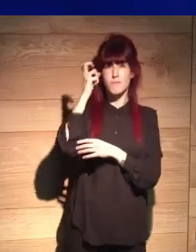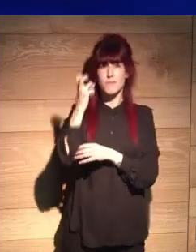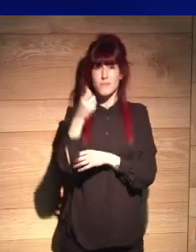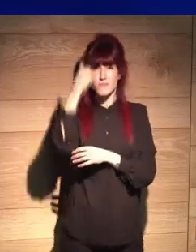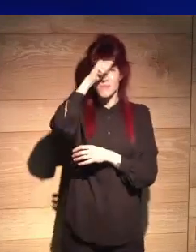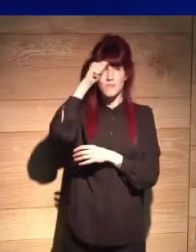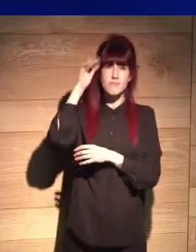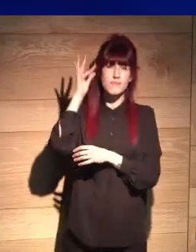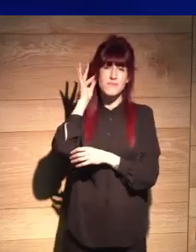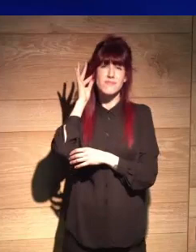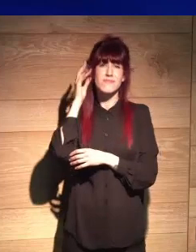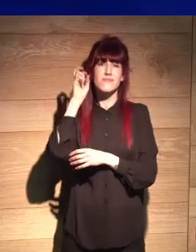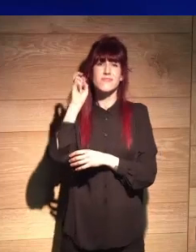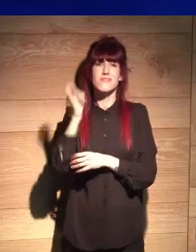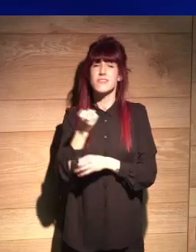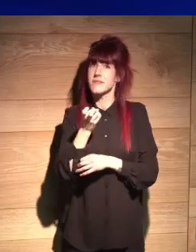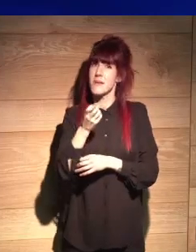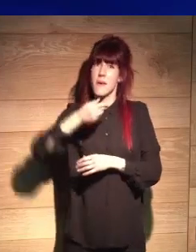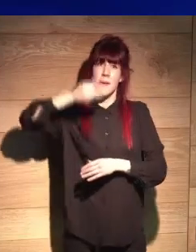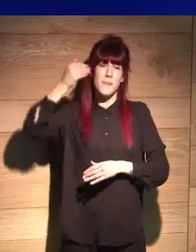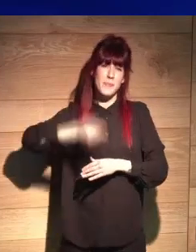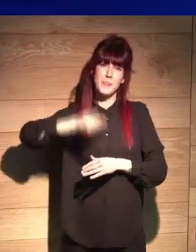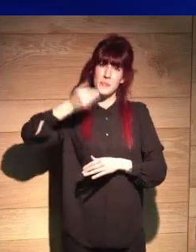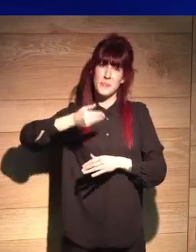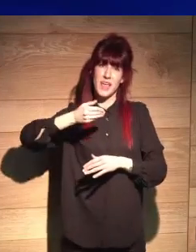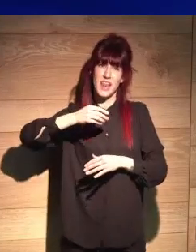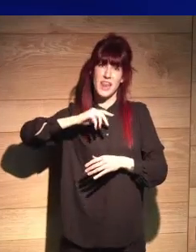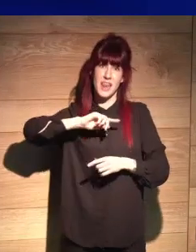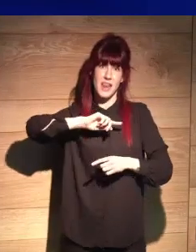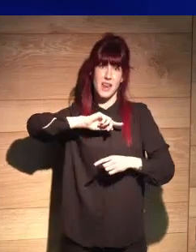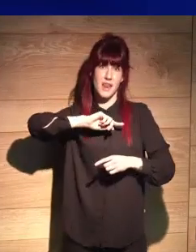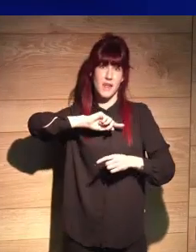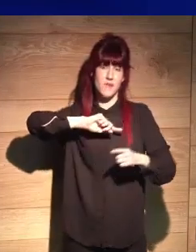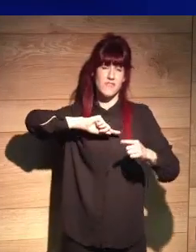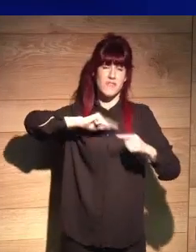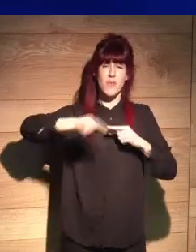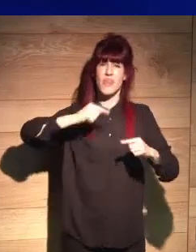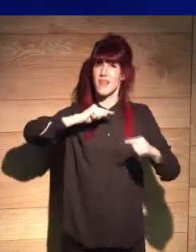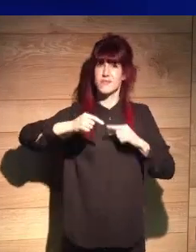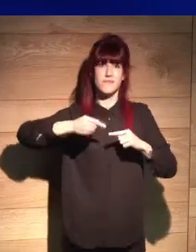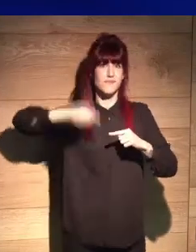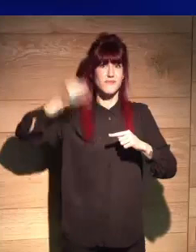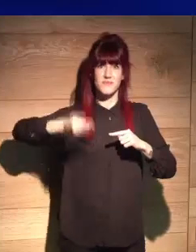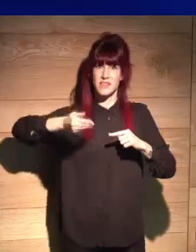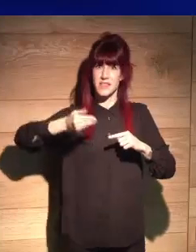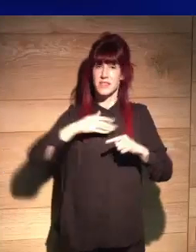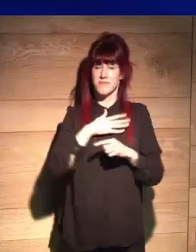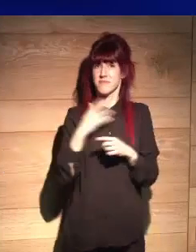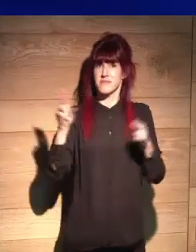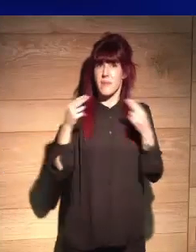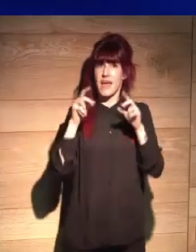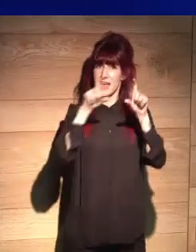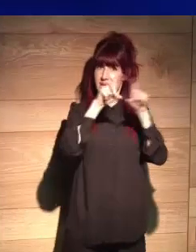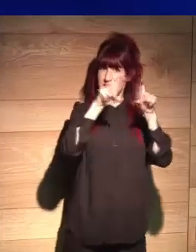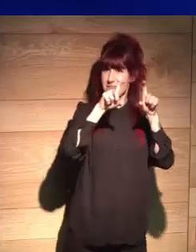course, is a key aspect and produces results that are very satisfactory at the team level, at the